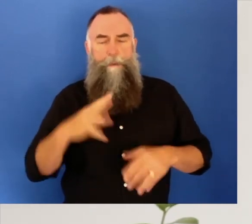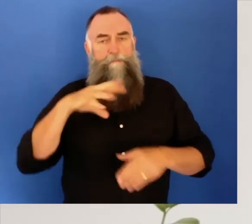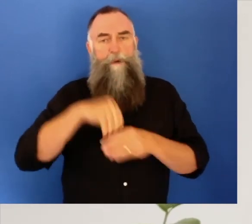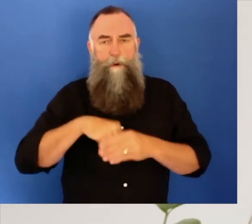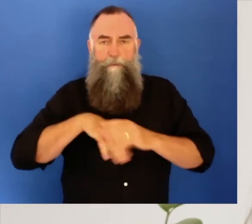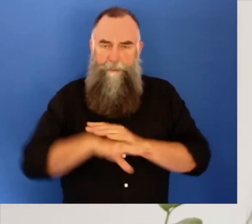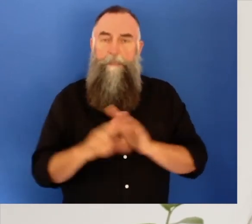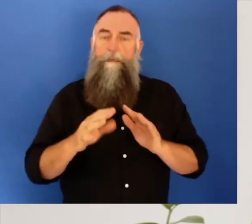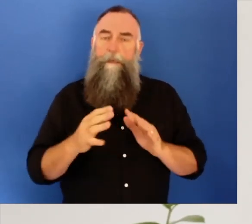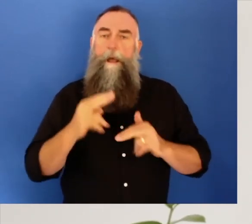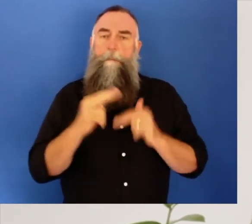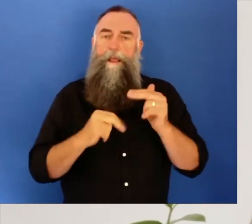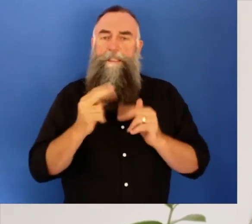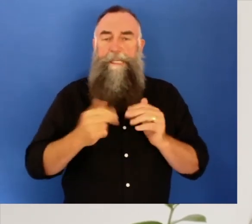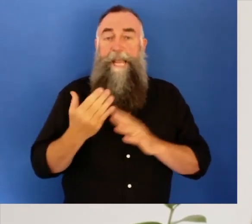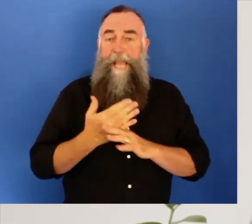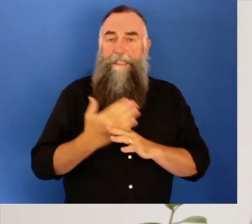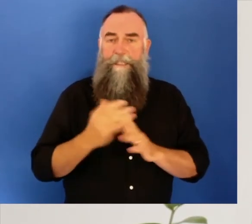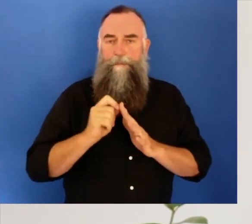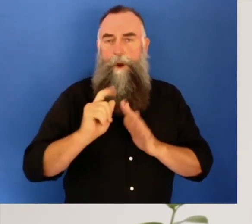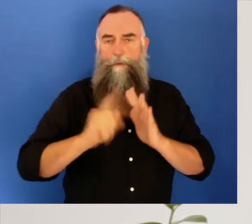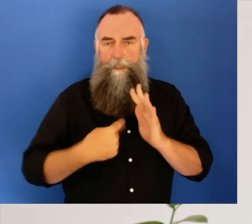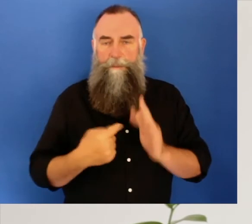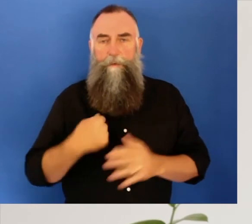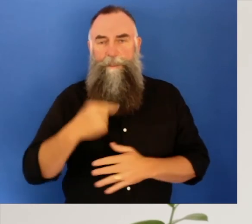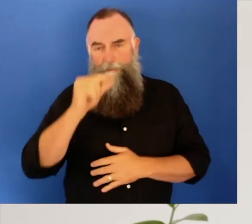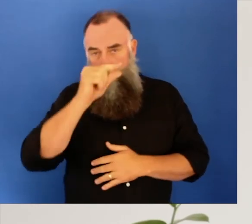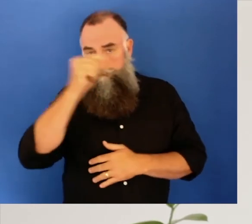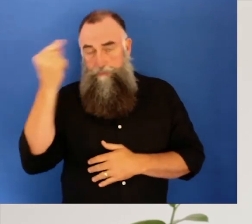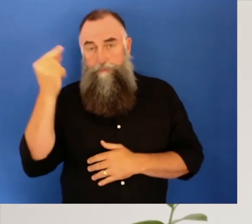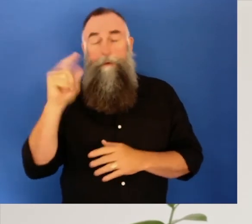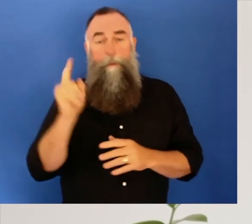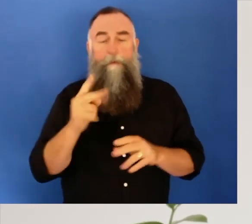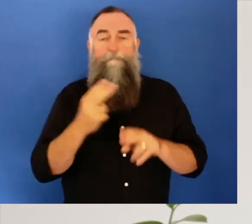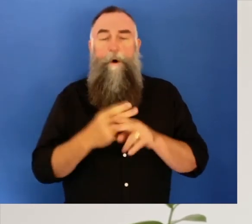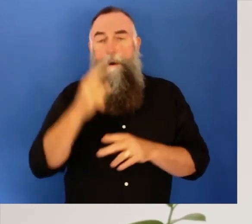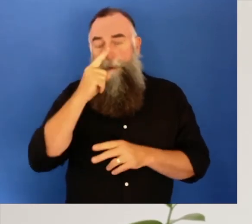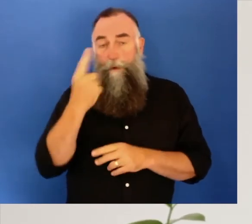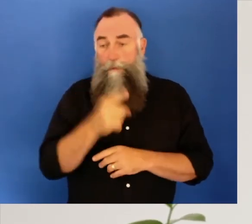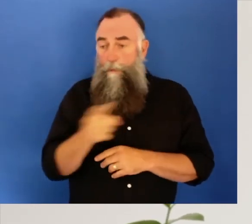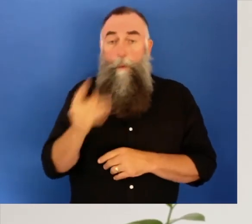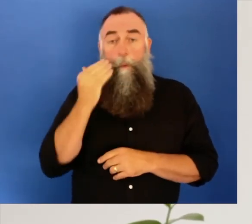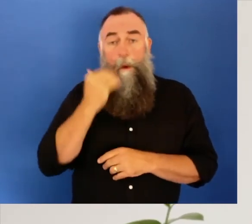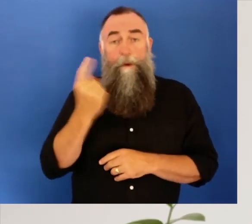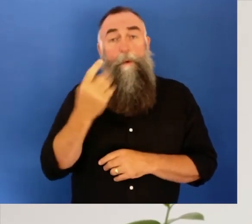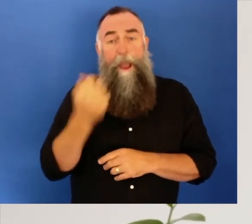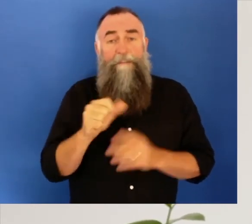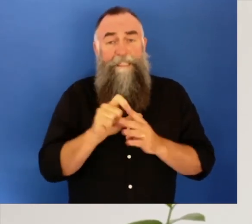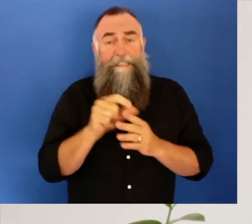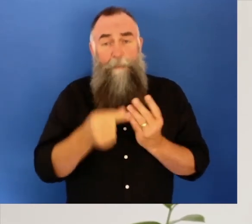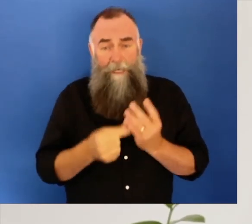I lead the Building Access Project, which is a movement that works towards creating access